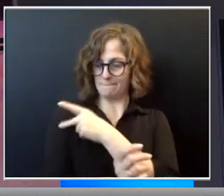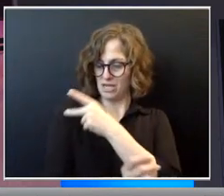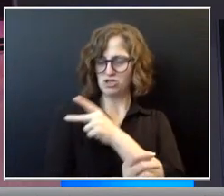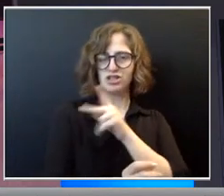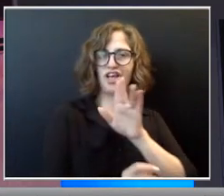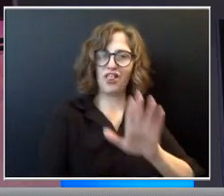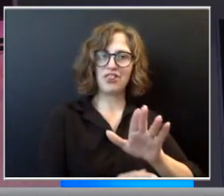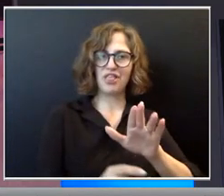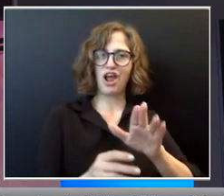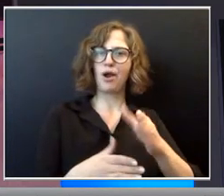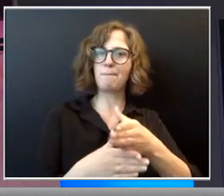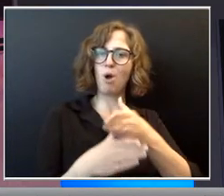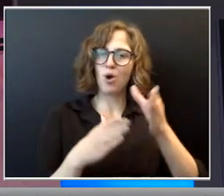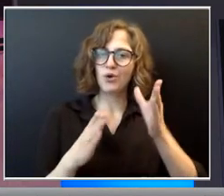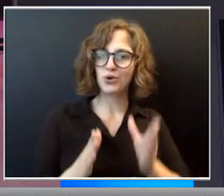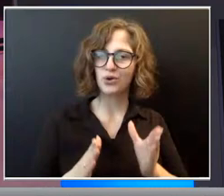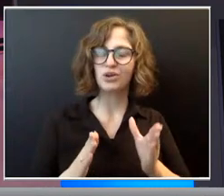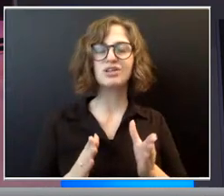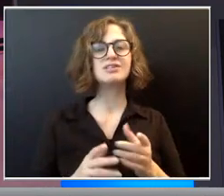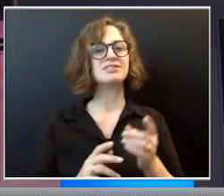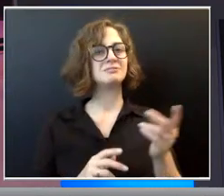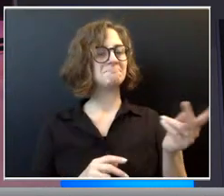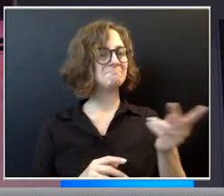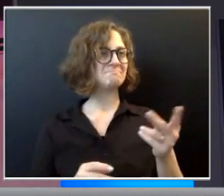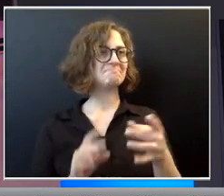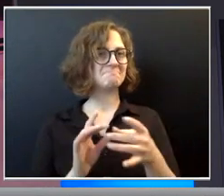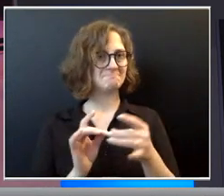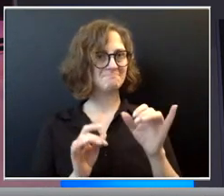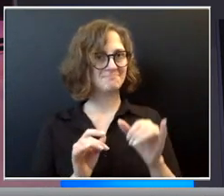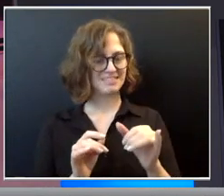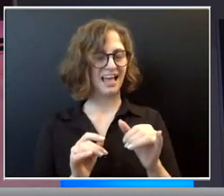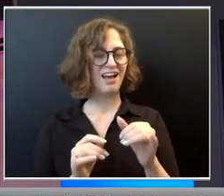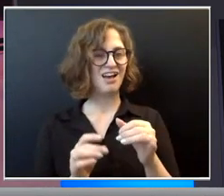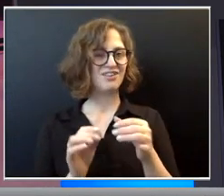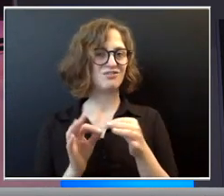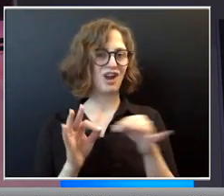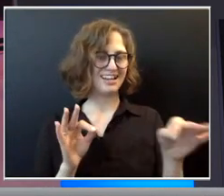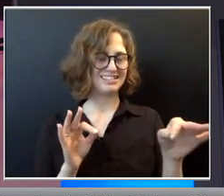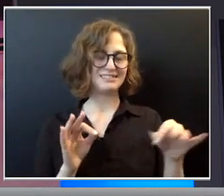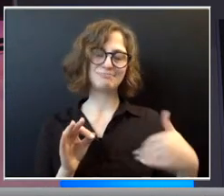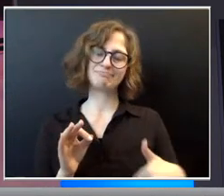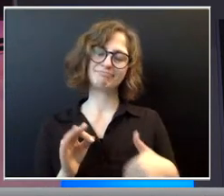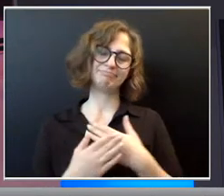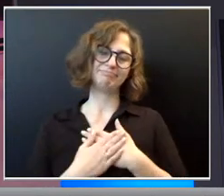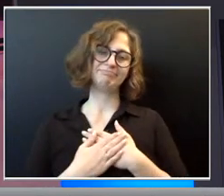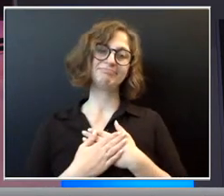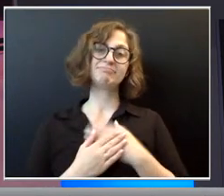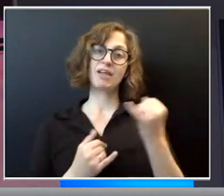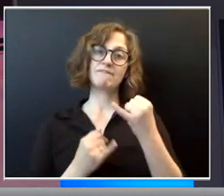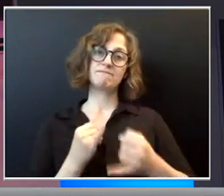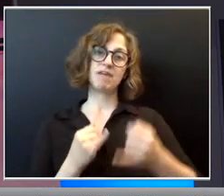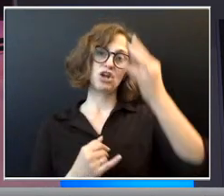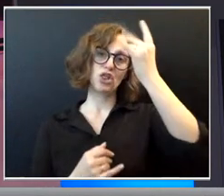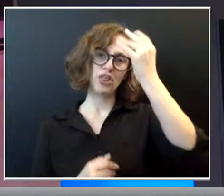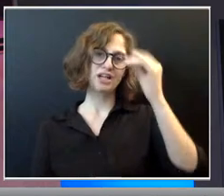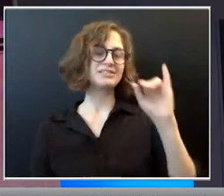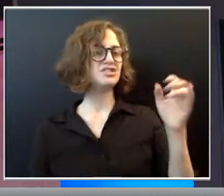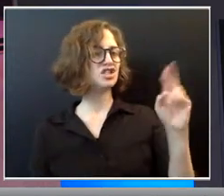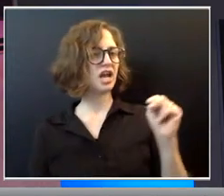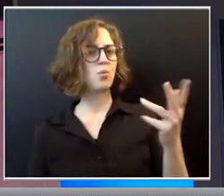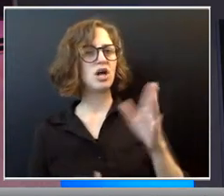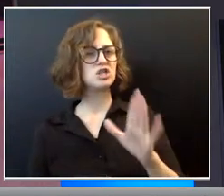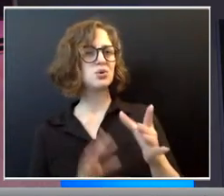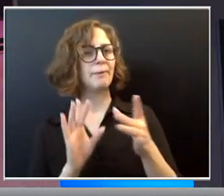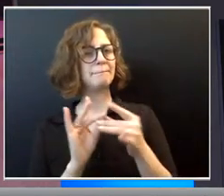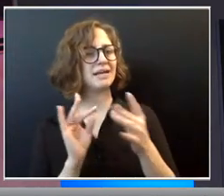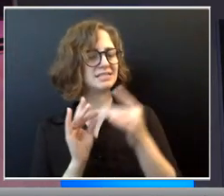Hyde used that phrase. It's pretty special. I want to get some final thoughts. And Jan, I would love to know, what's your message to someone